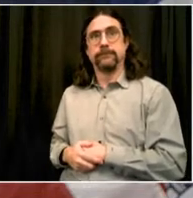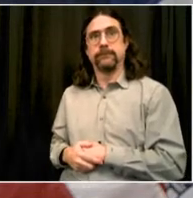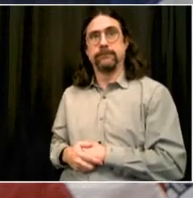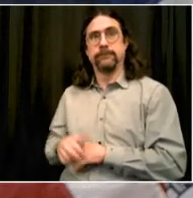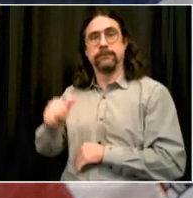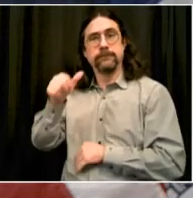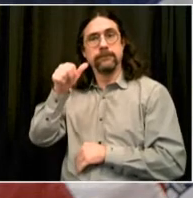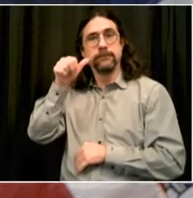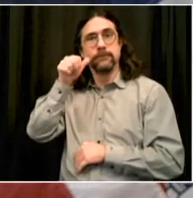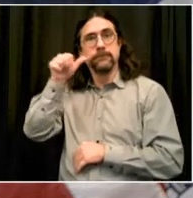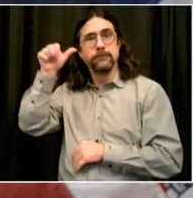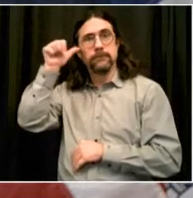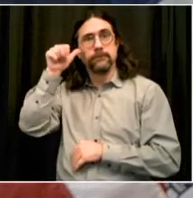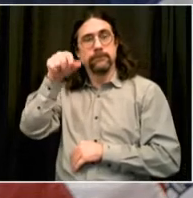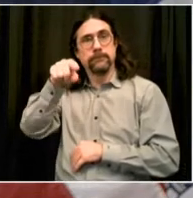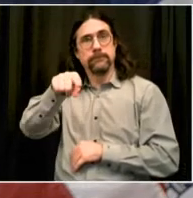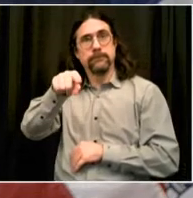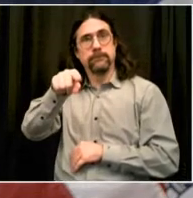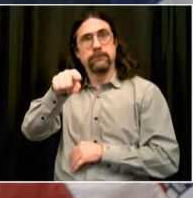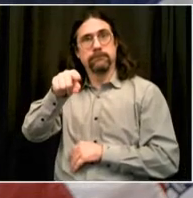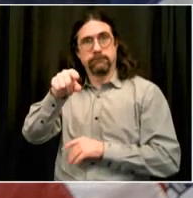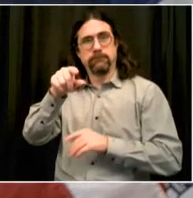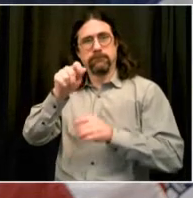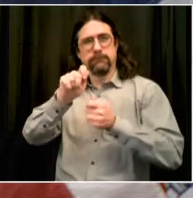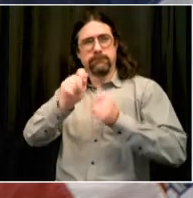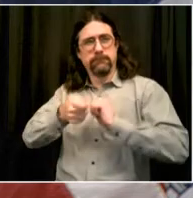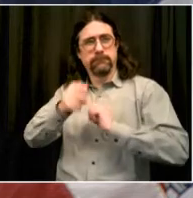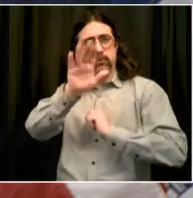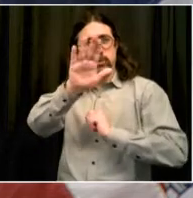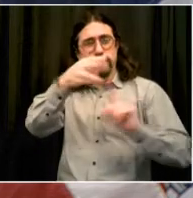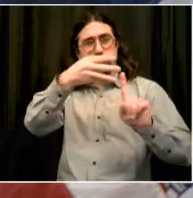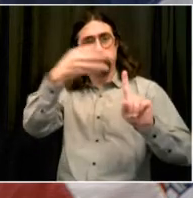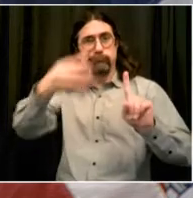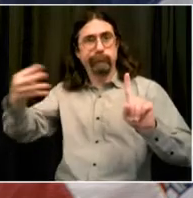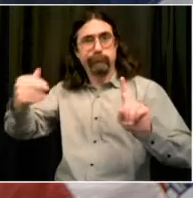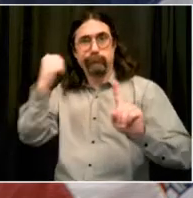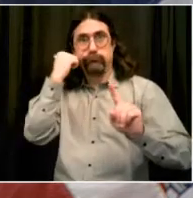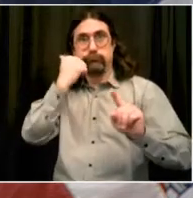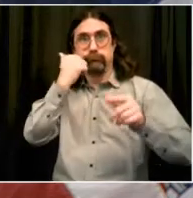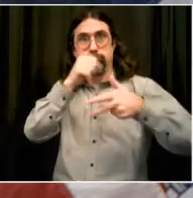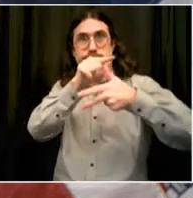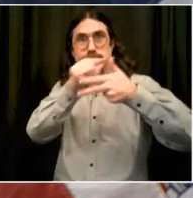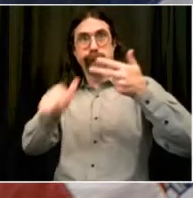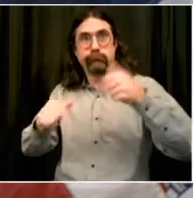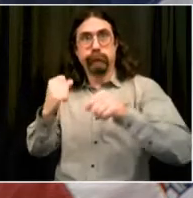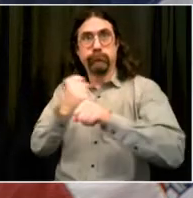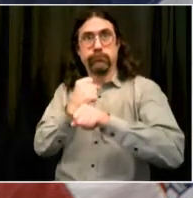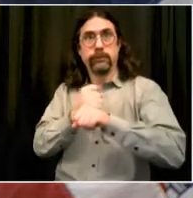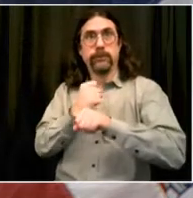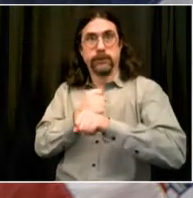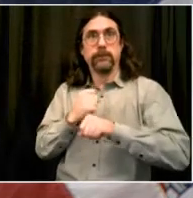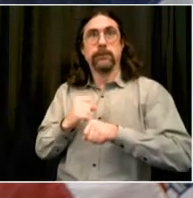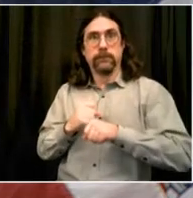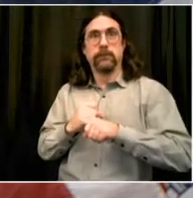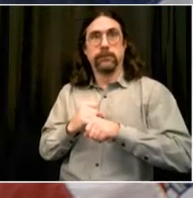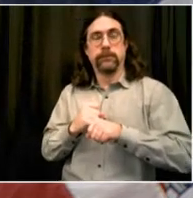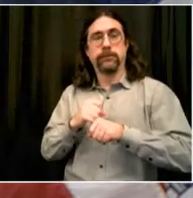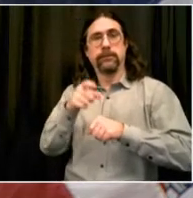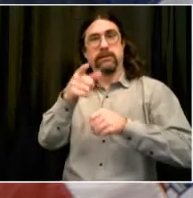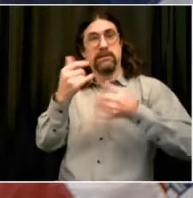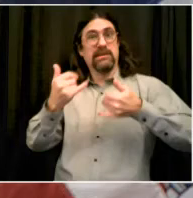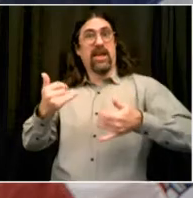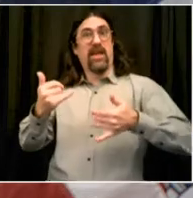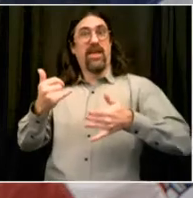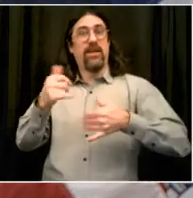in the city's counts. What were you doing before with rapid test results, whether they